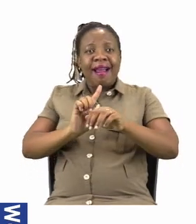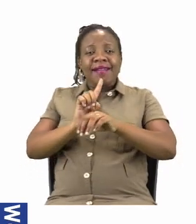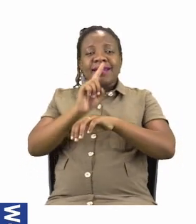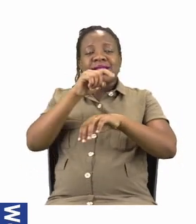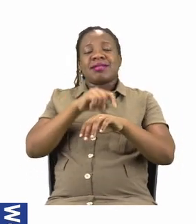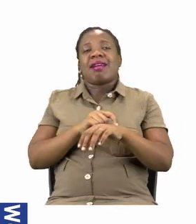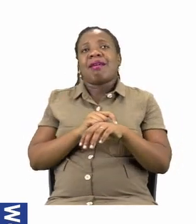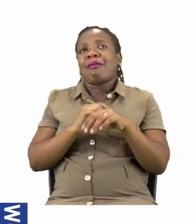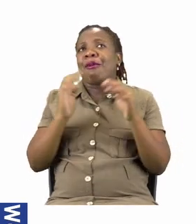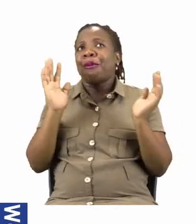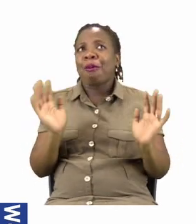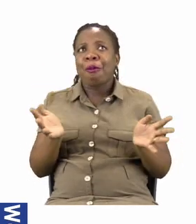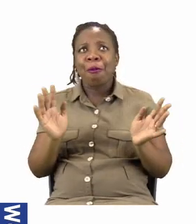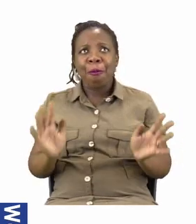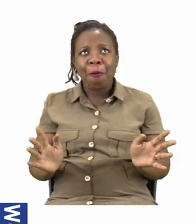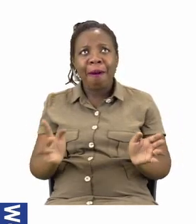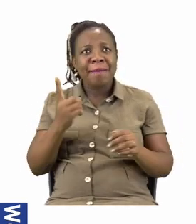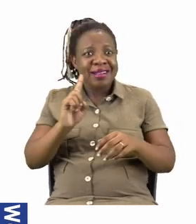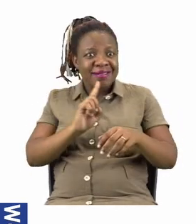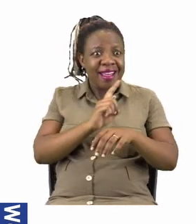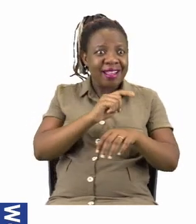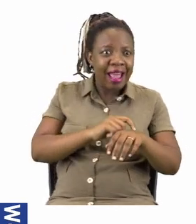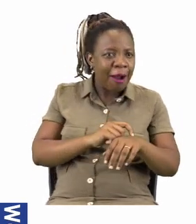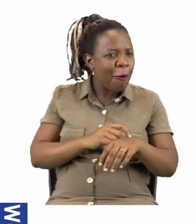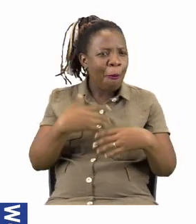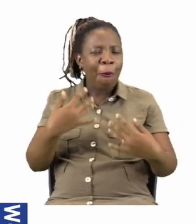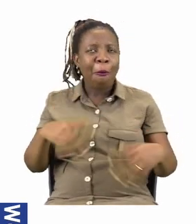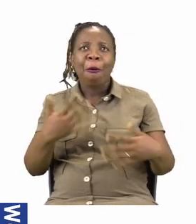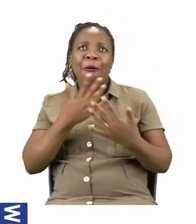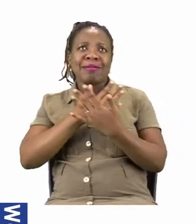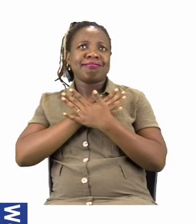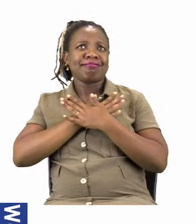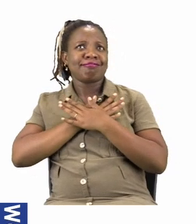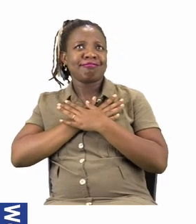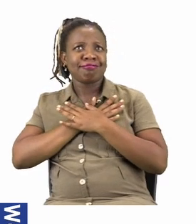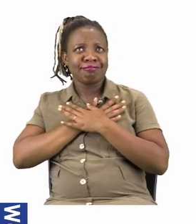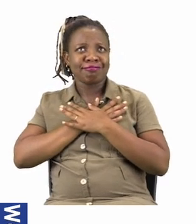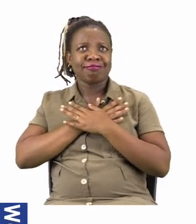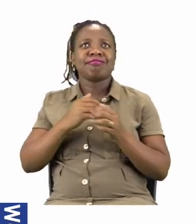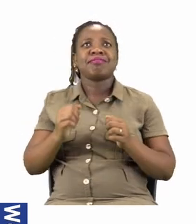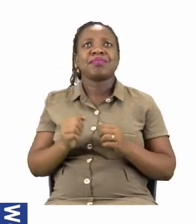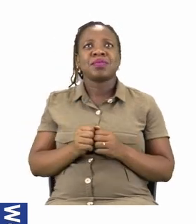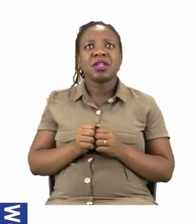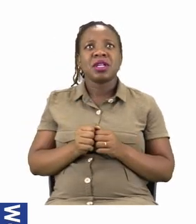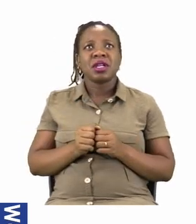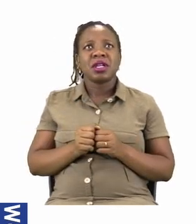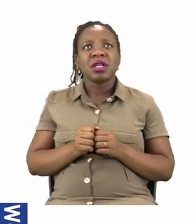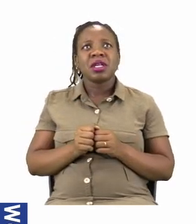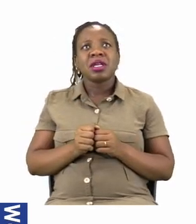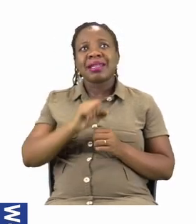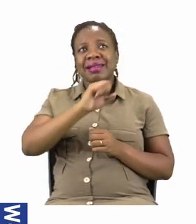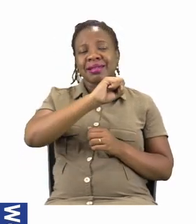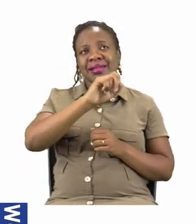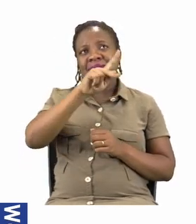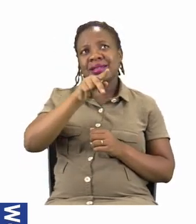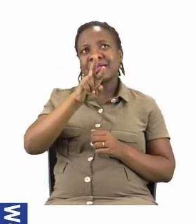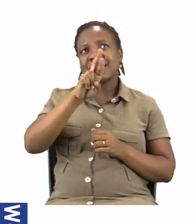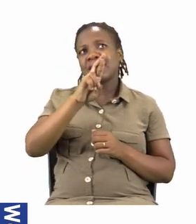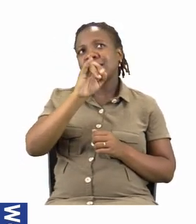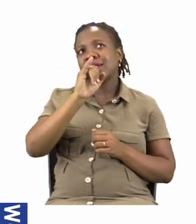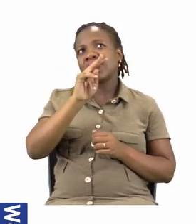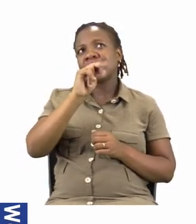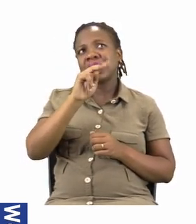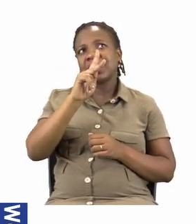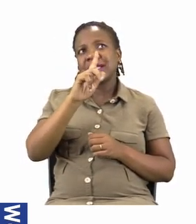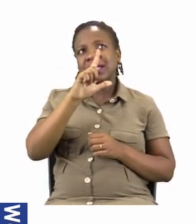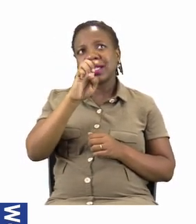love the water slides. The sprinklers are cool on hot days. One